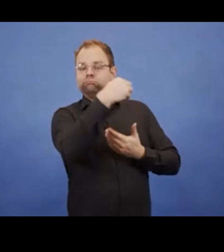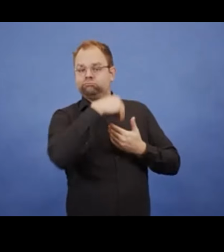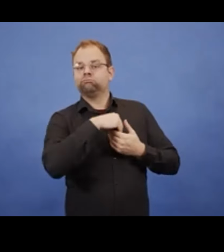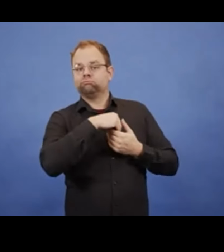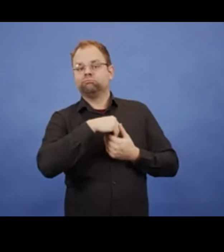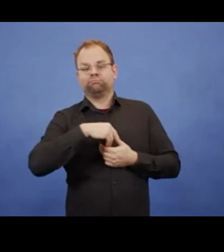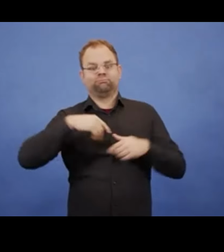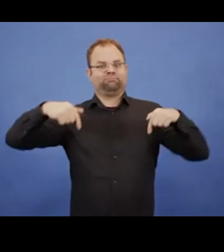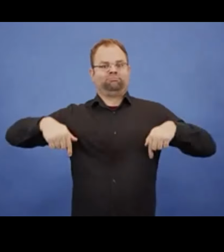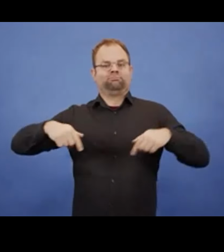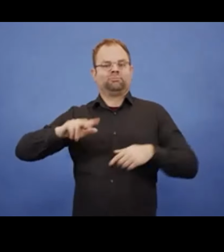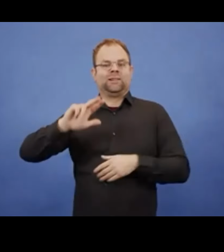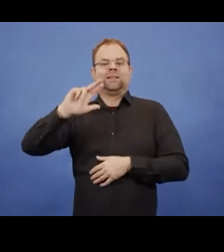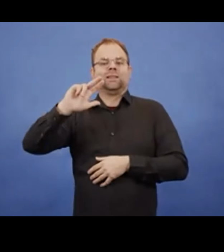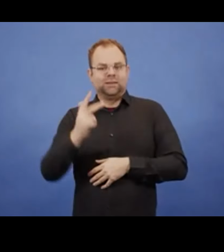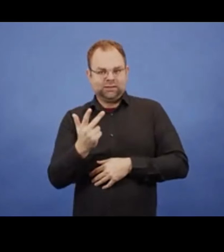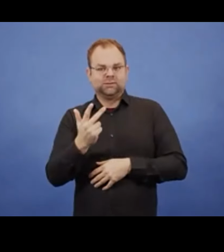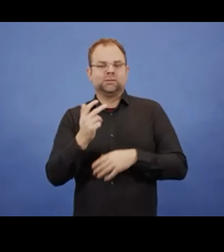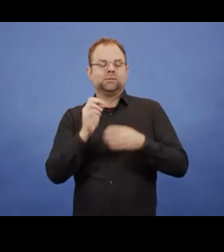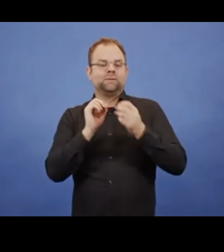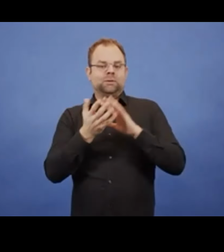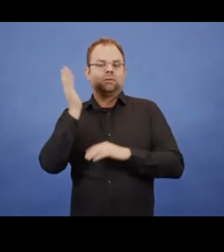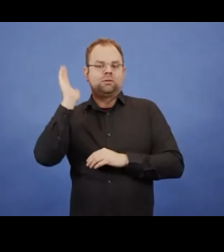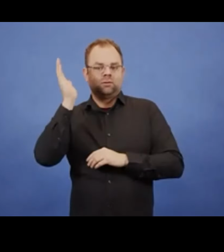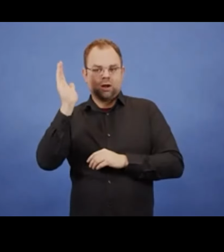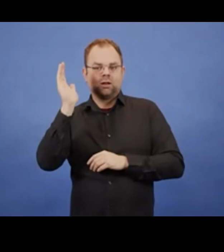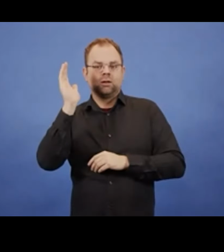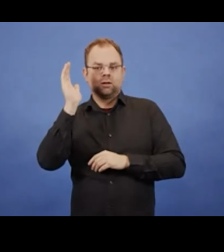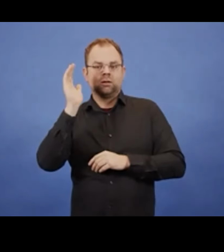UNHCR, and we will see the themes and